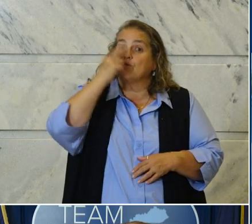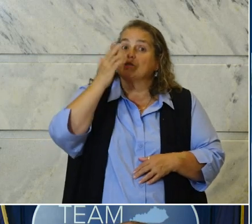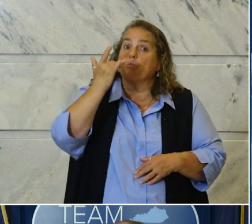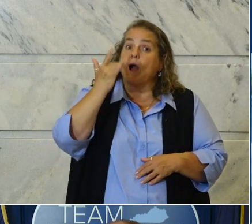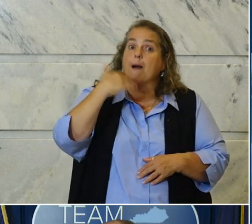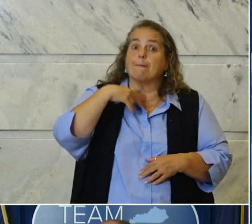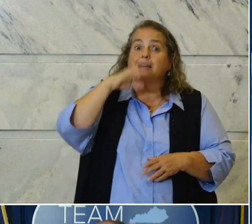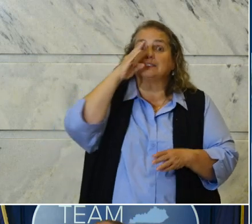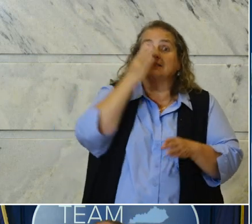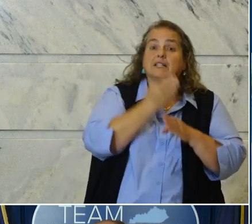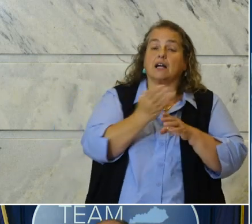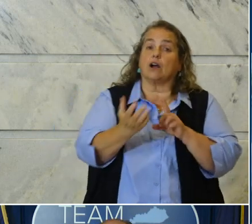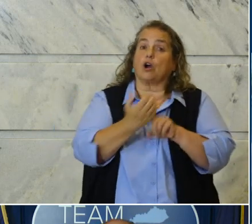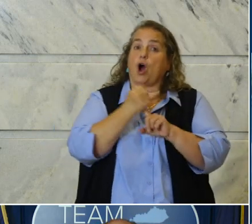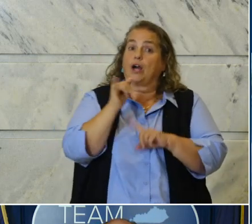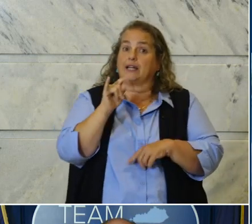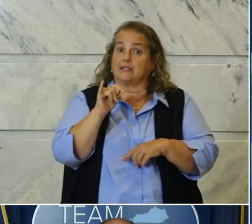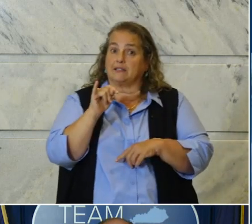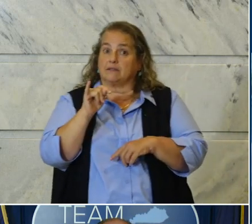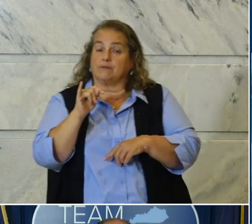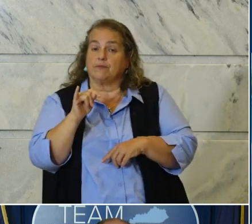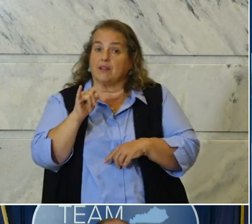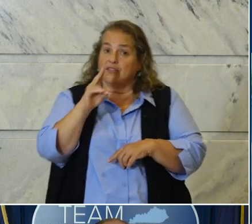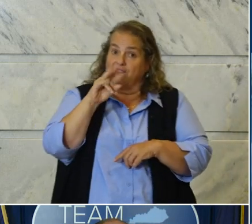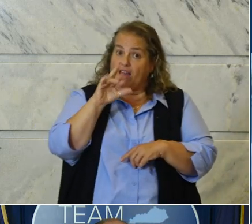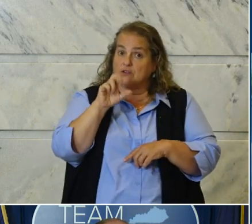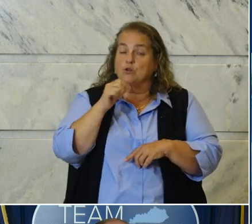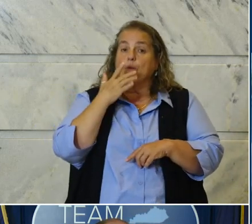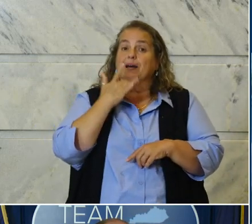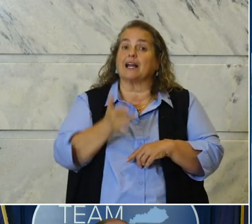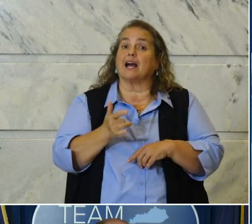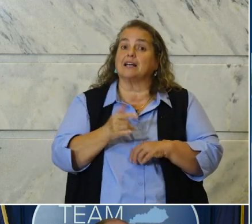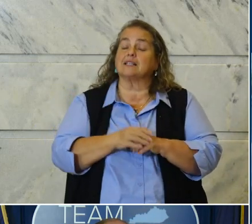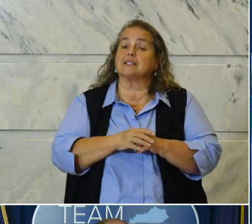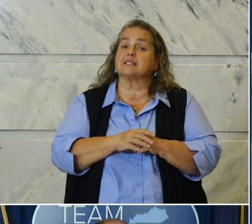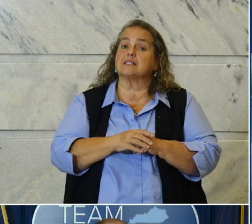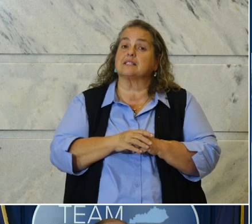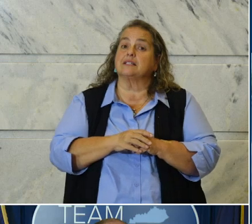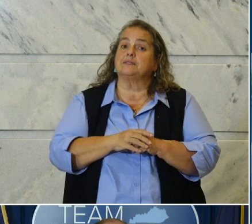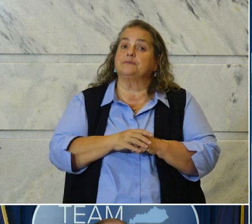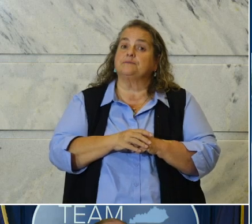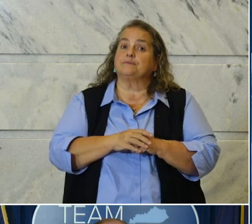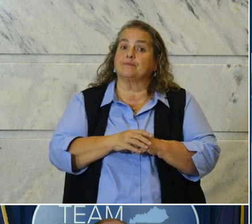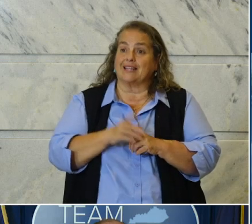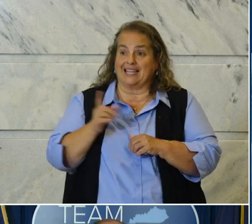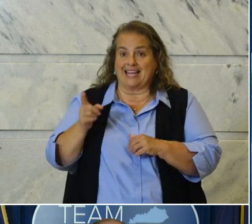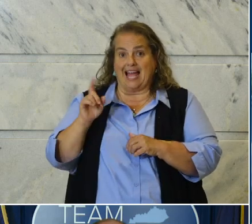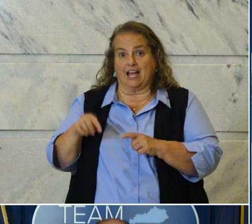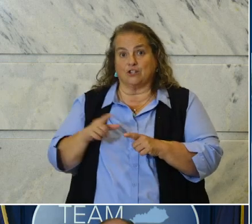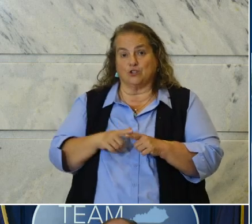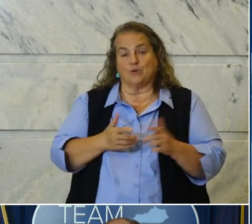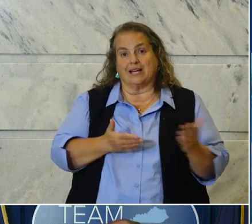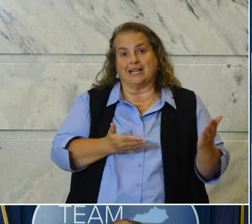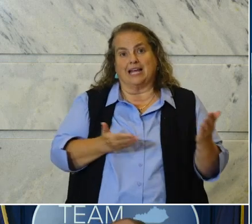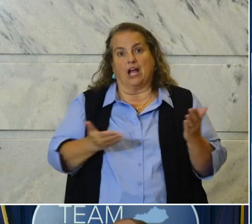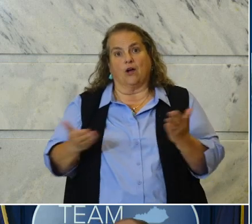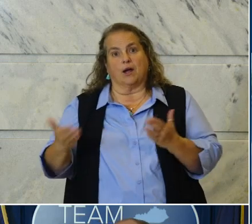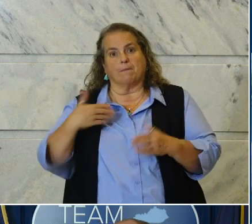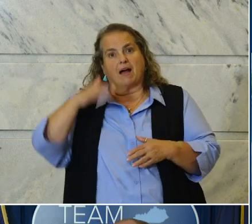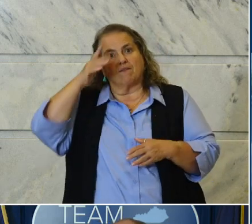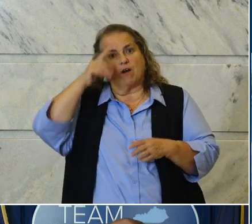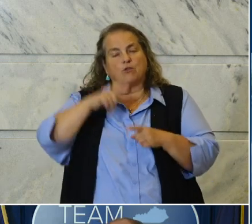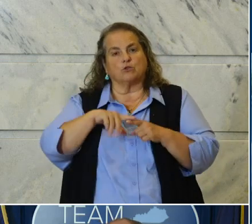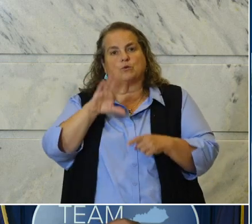son caught the virus was because he had to carry my dad to the bed. He